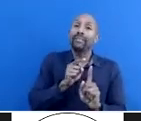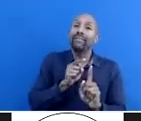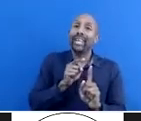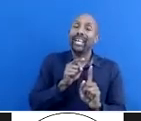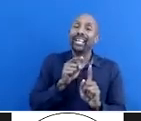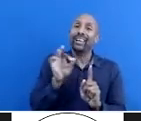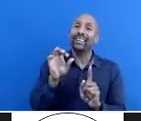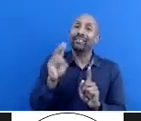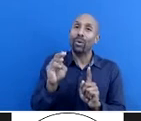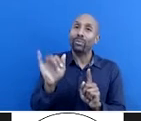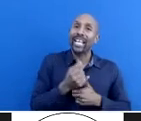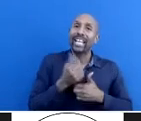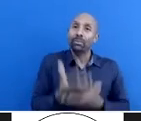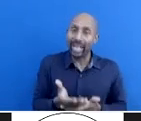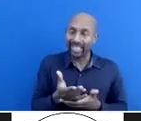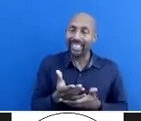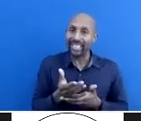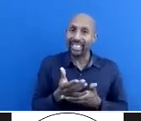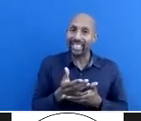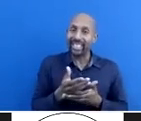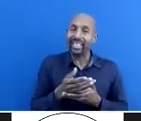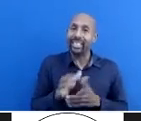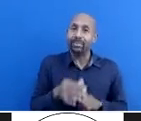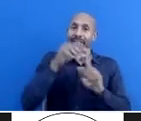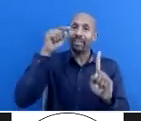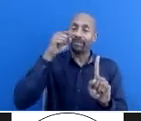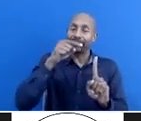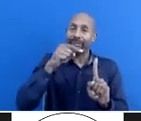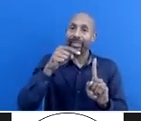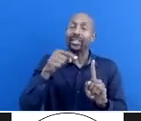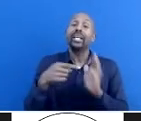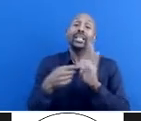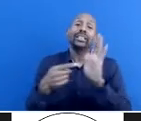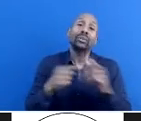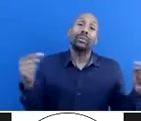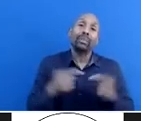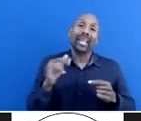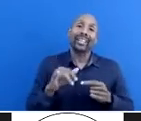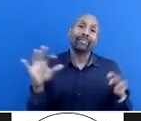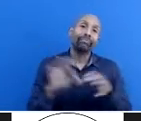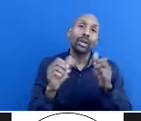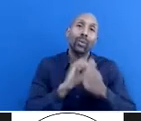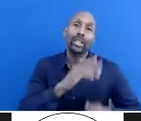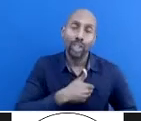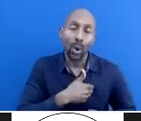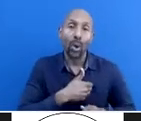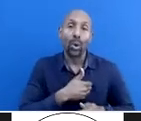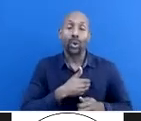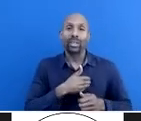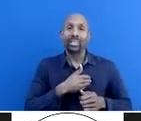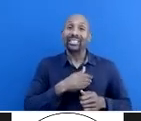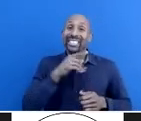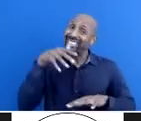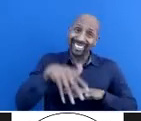deeply felt and thoroughly embodied pain that reaches down into the soul and has to come out in musical form.